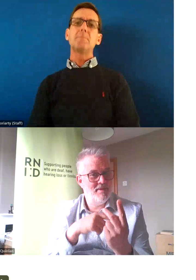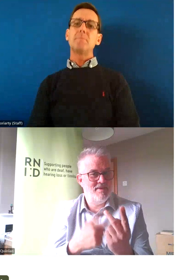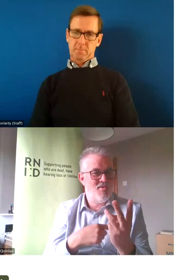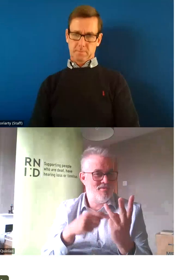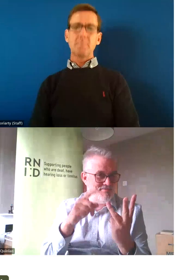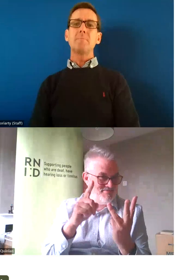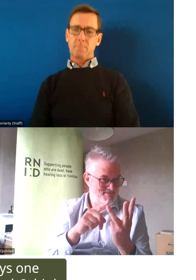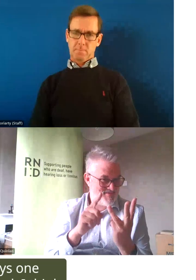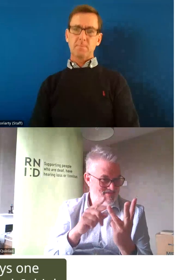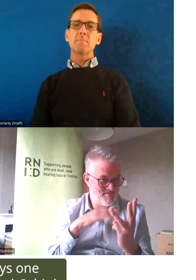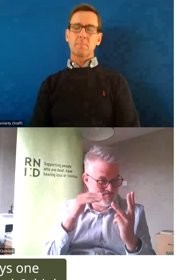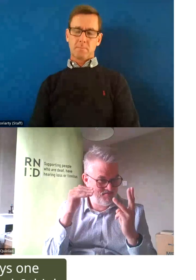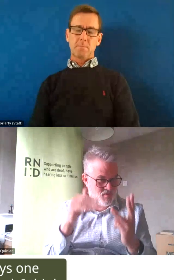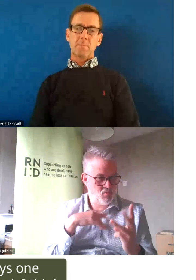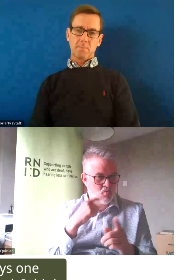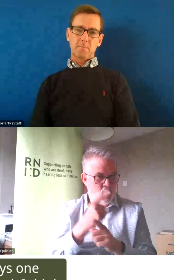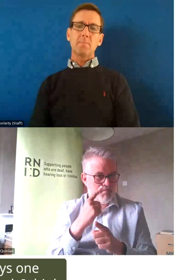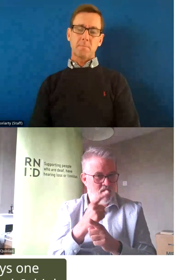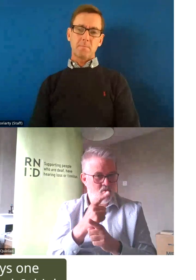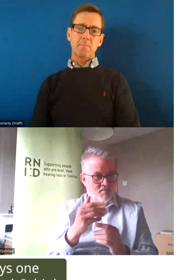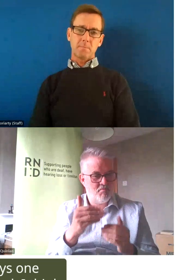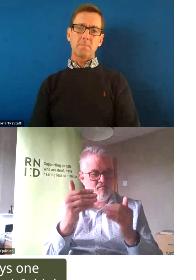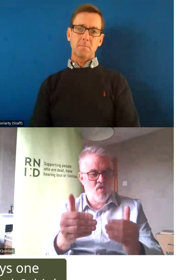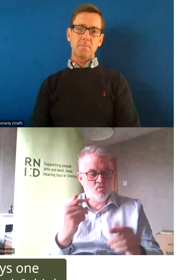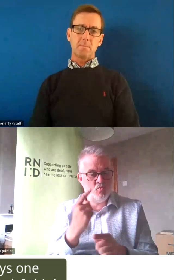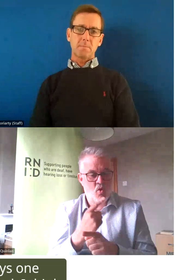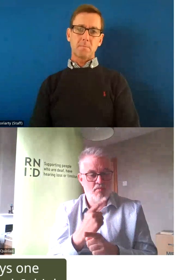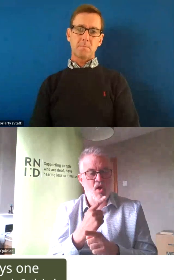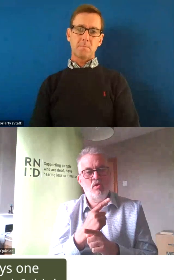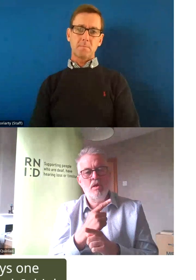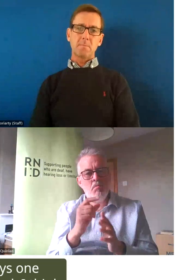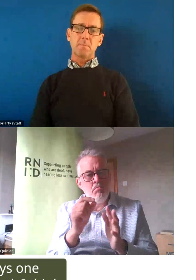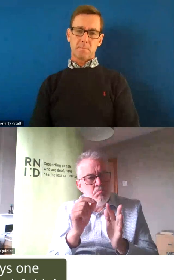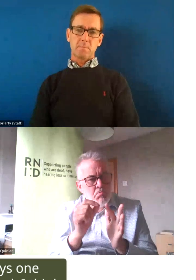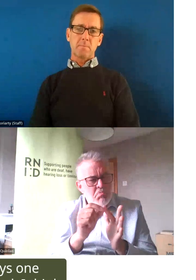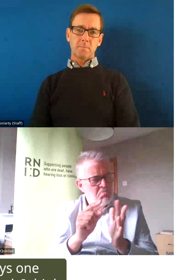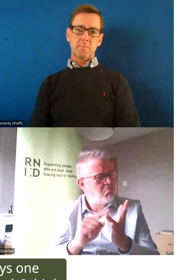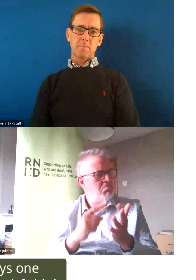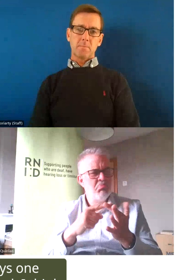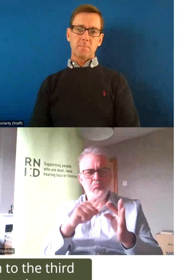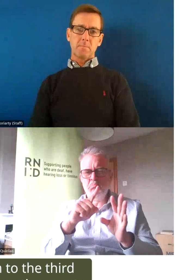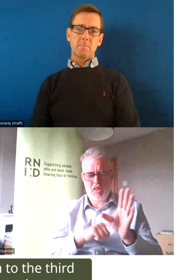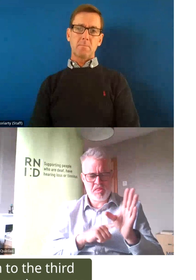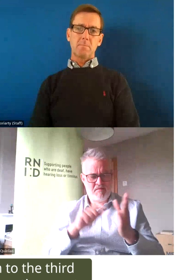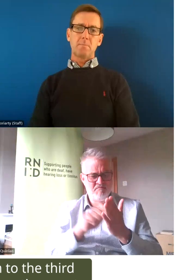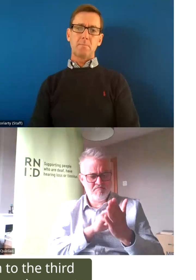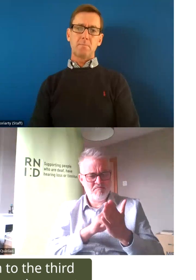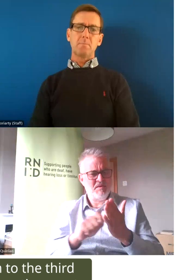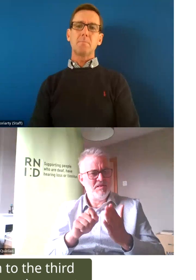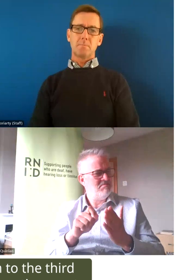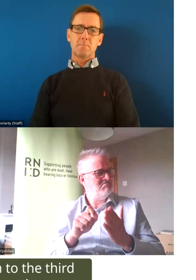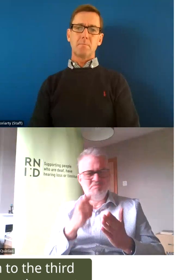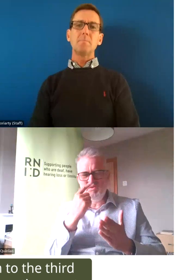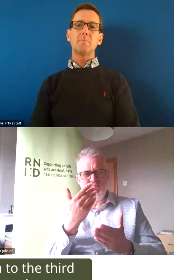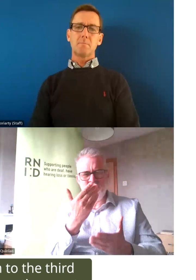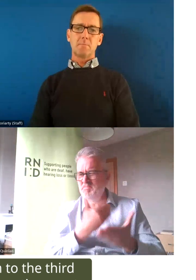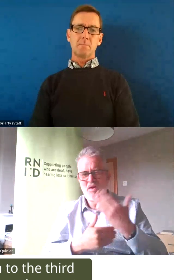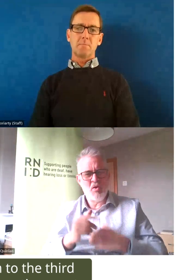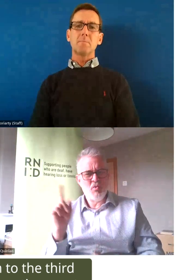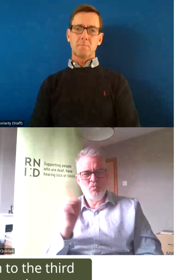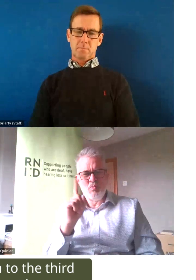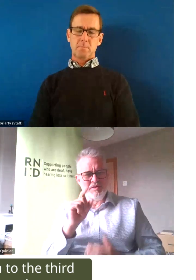Okay, okay. So that's ways 1 and 2 explained, I think. If we can move on to the third